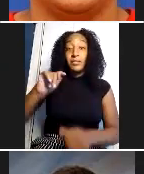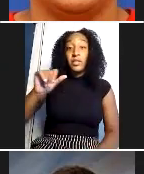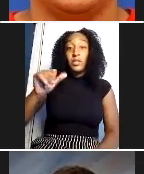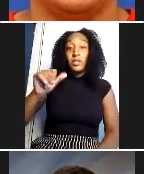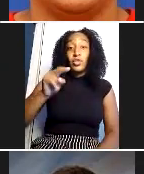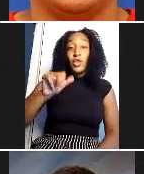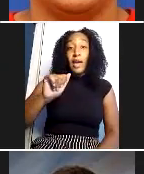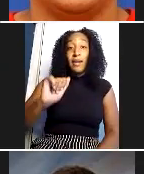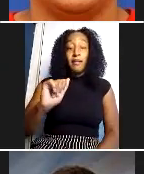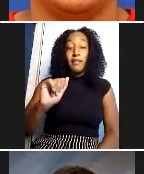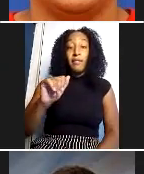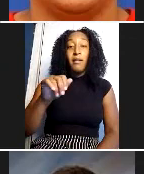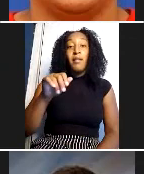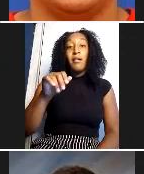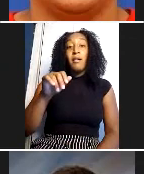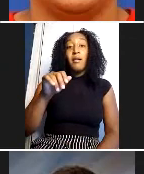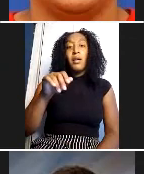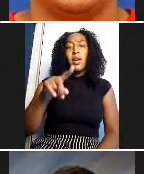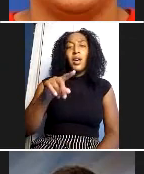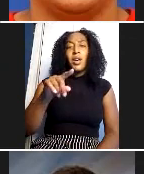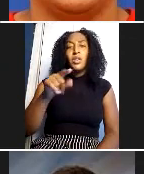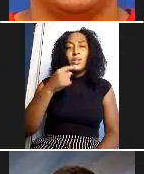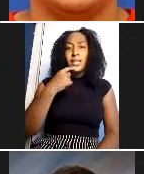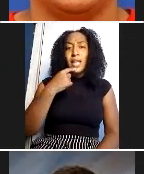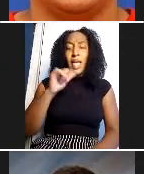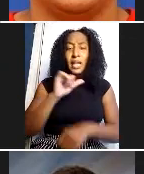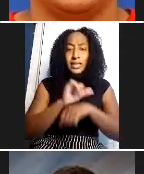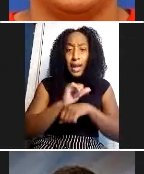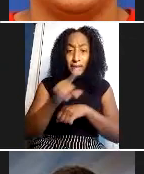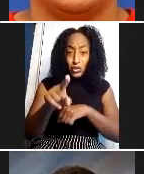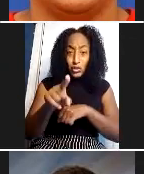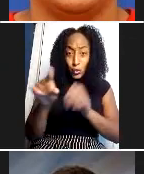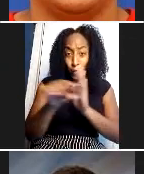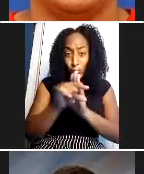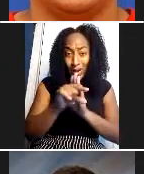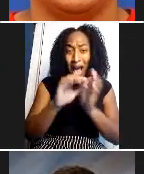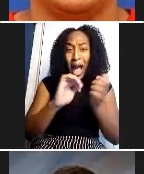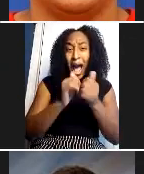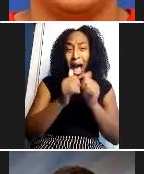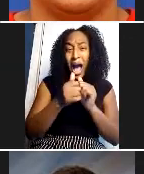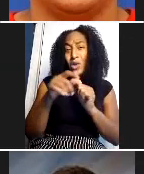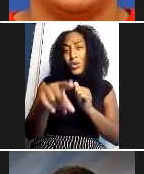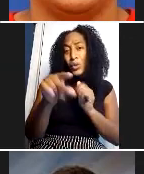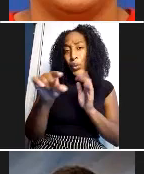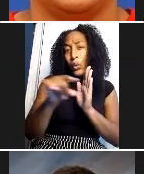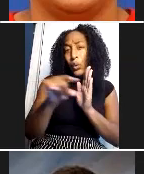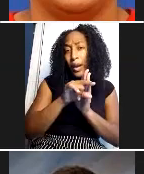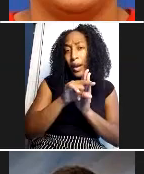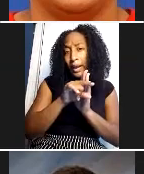assignments, are you grading how do you grade your assignments, if you don't mind me asking, just